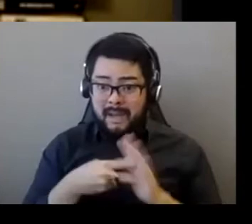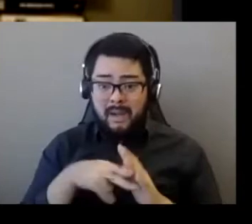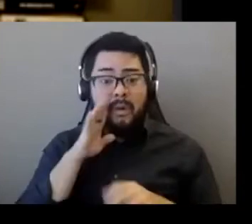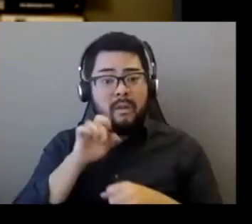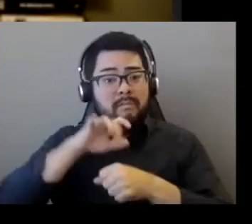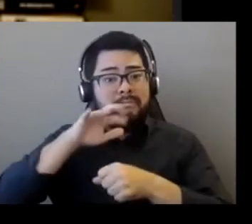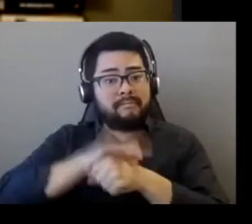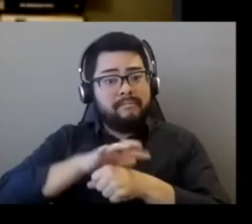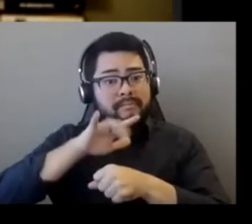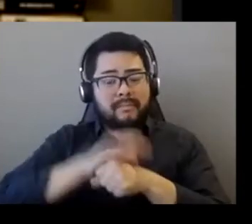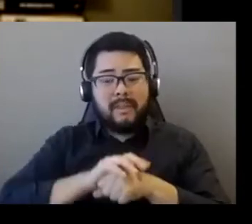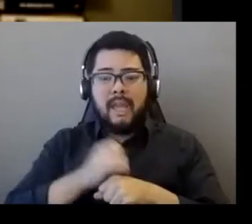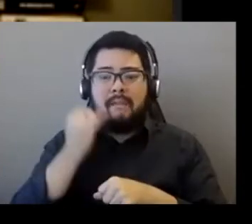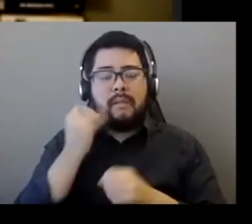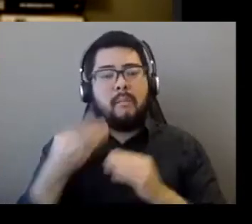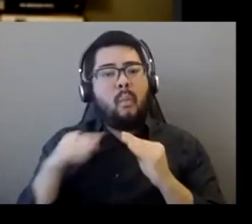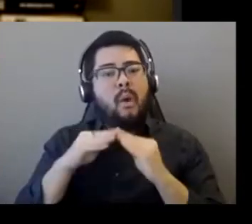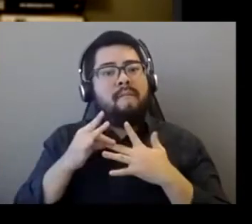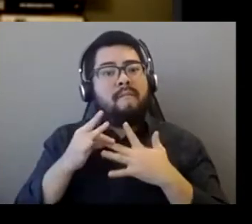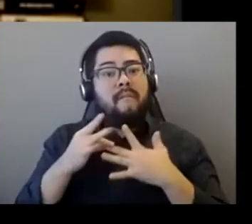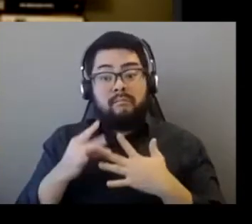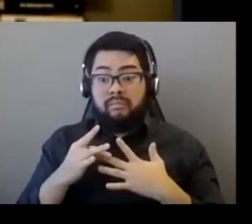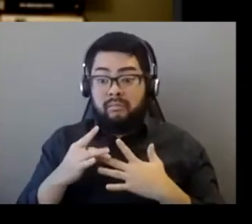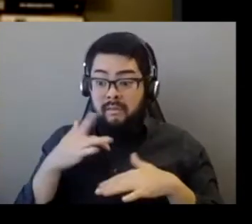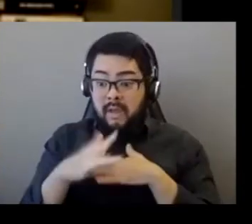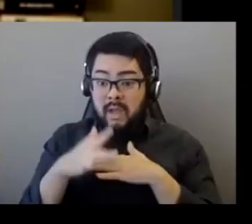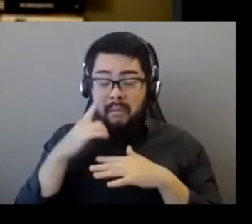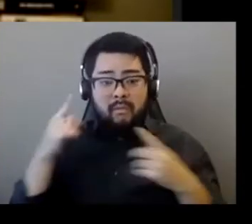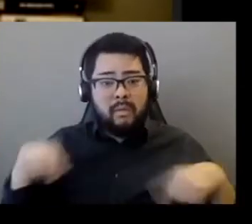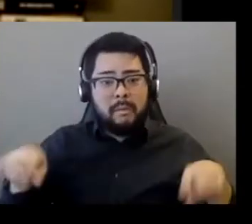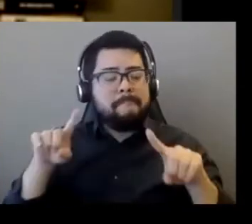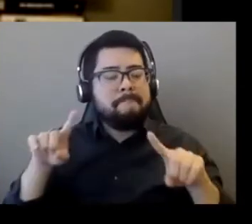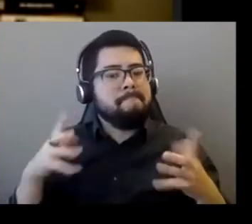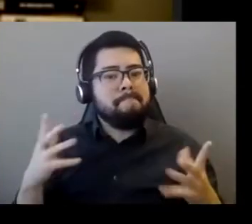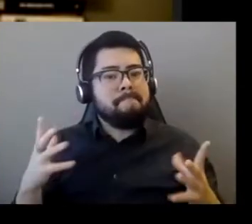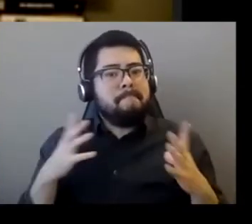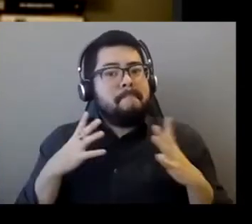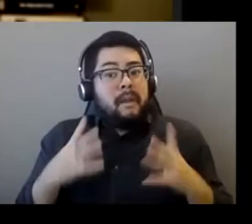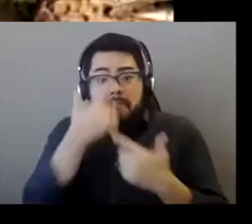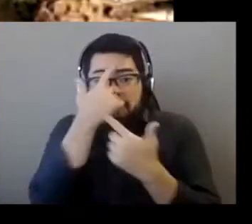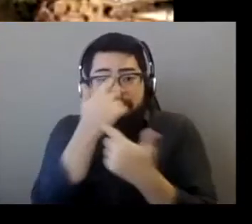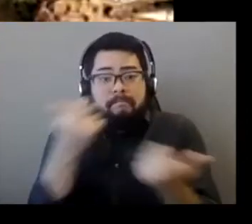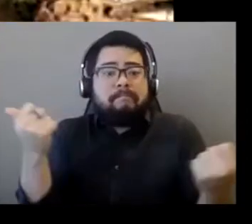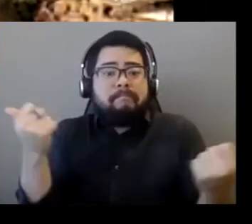because they allow a little more oxygen into the lungs? Okay, that's up to you.